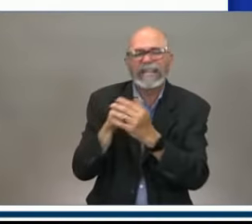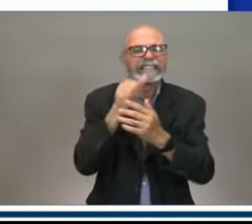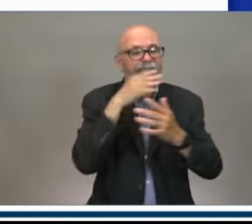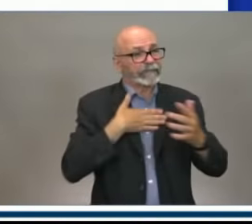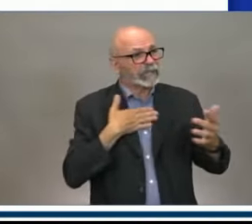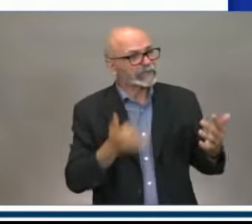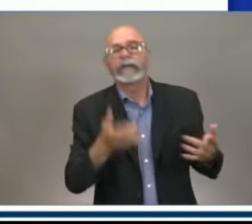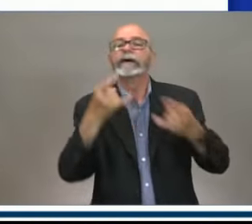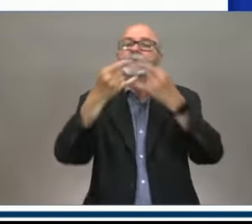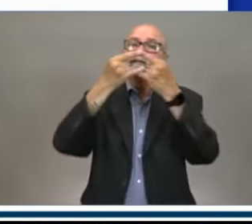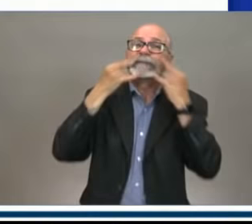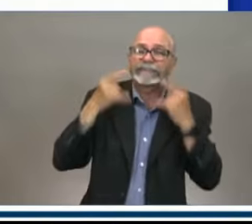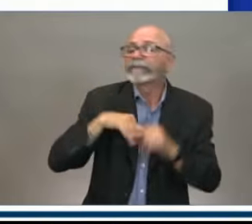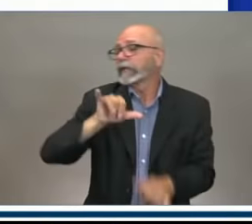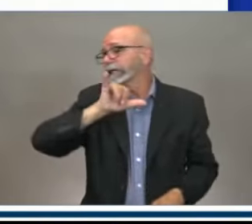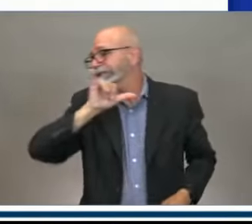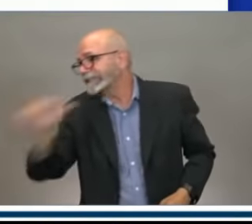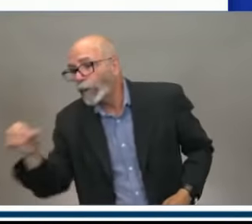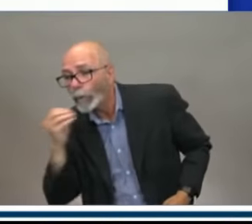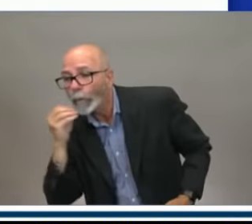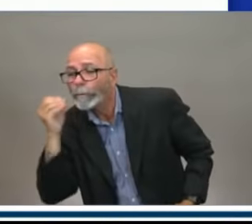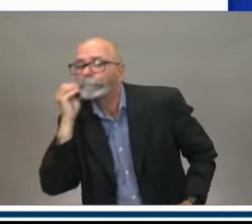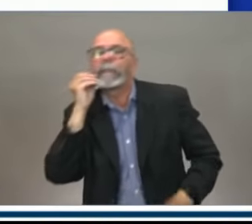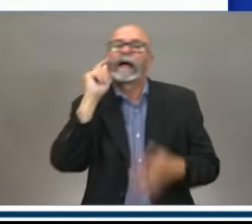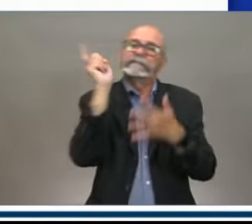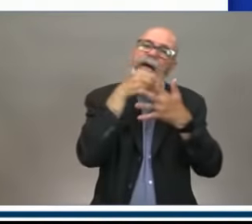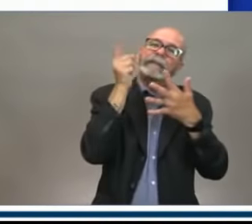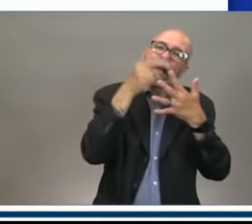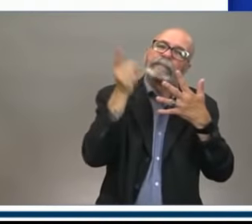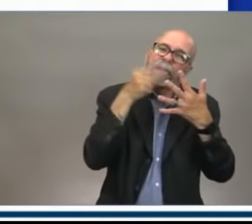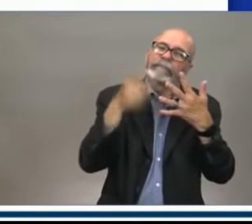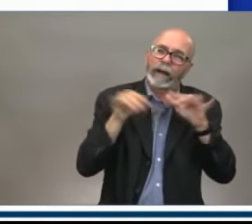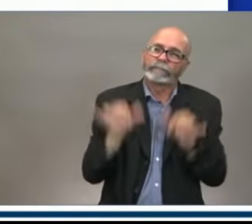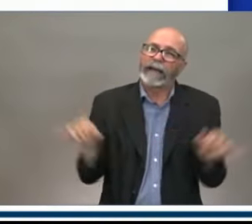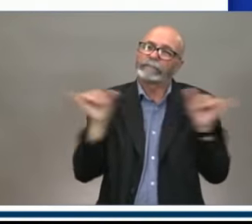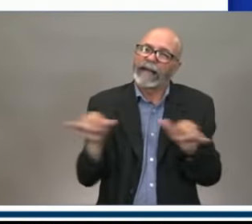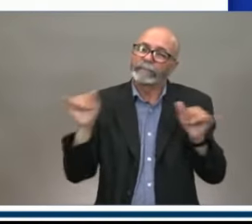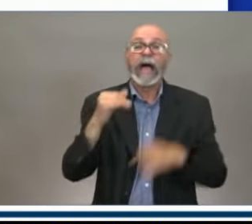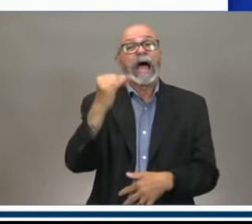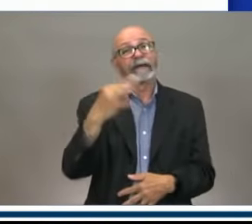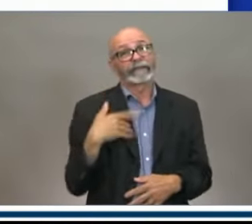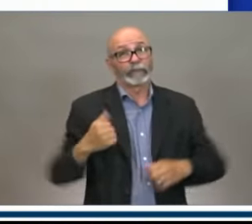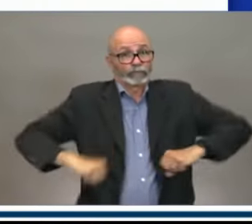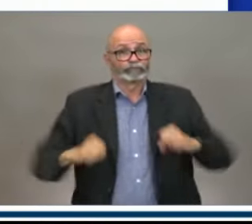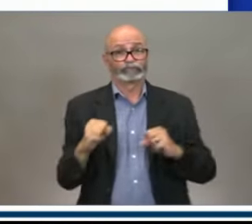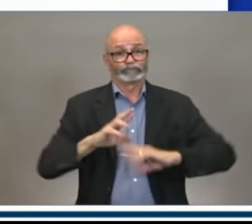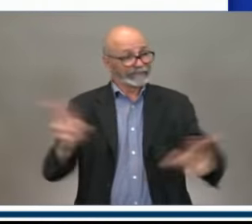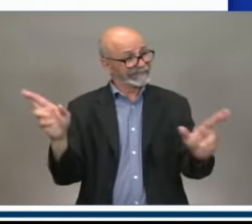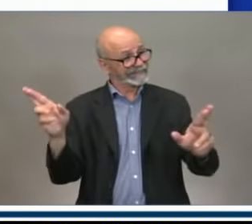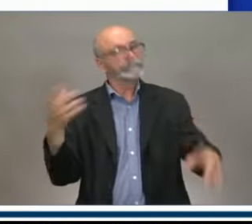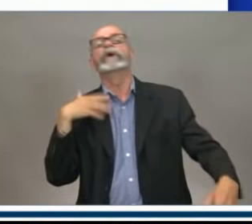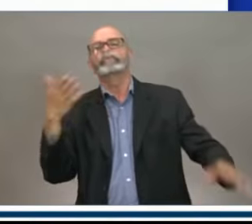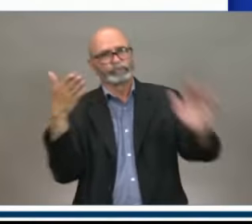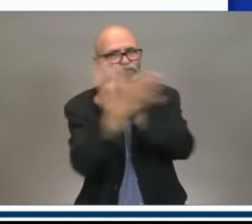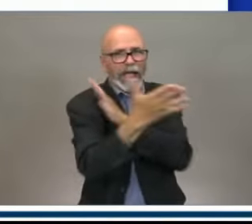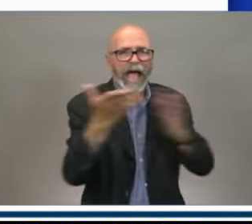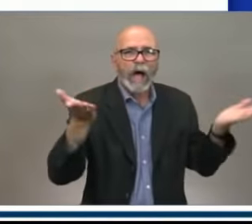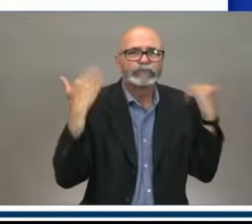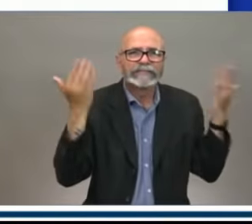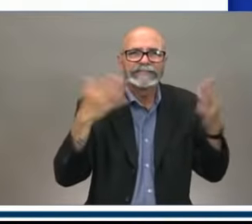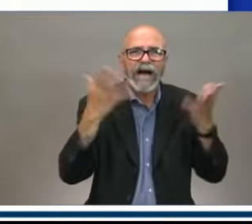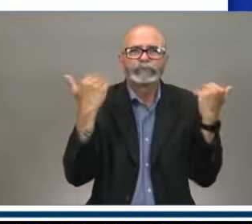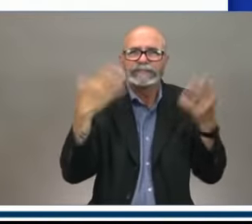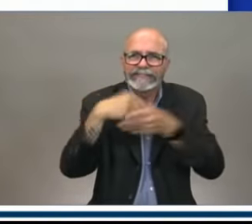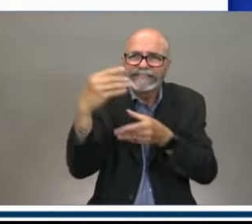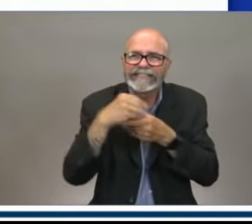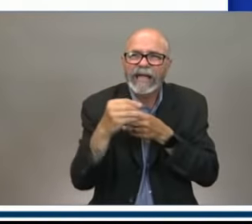you are feeling sick, but if you are feeling good, get outside. And don't forget, think local,